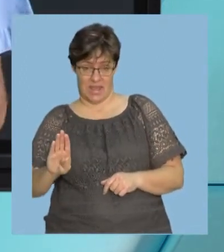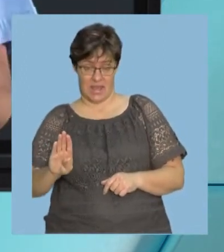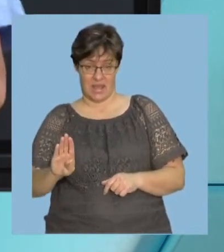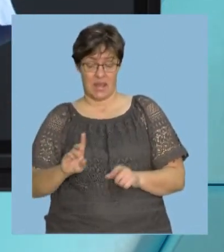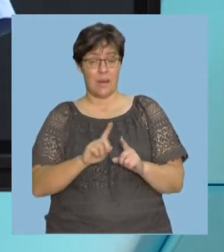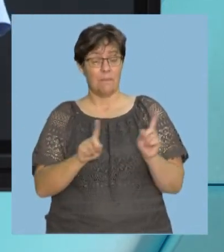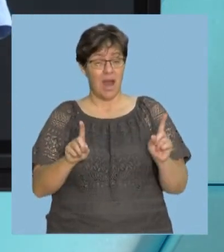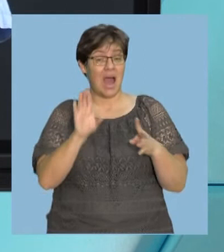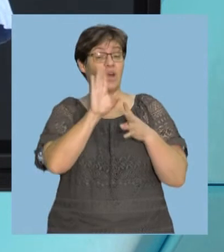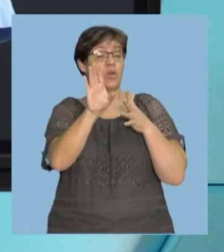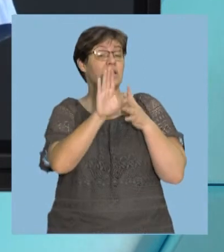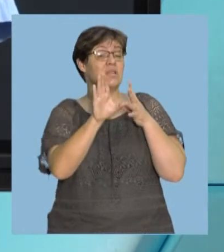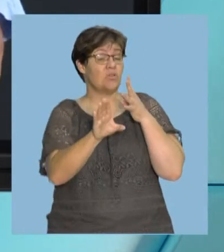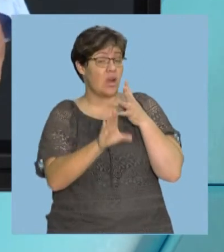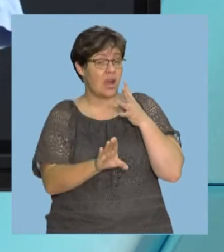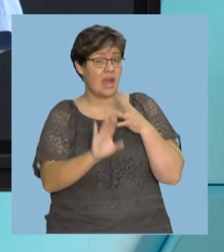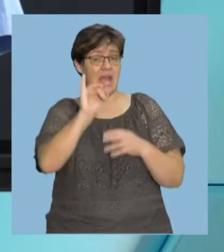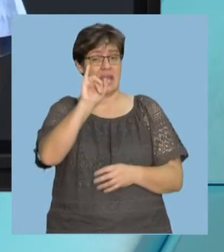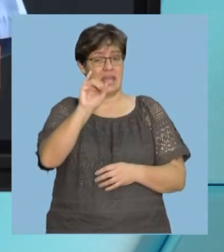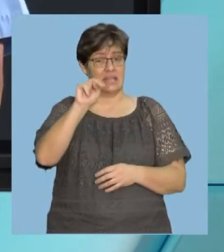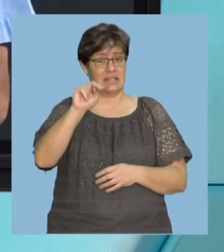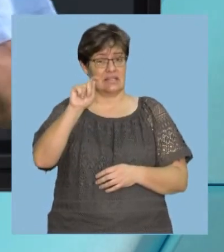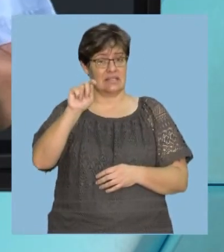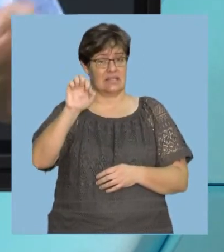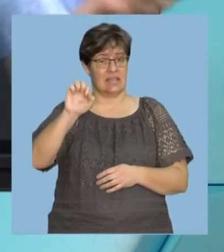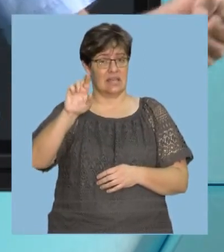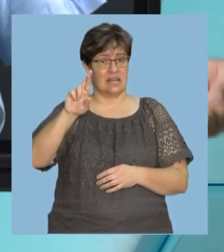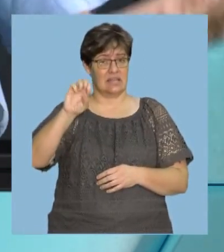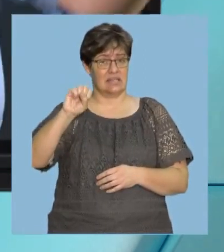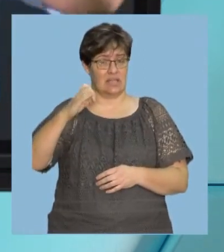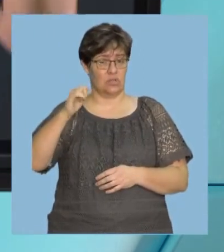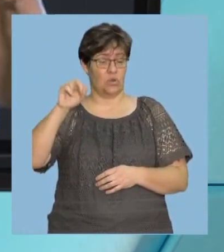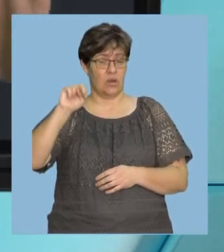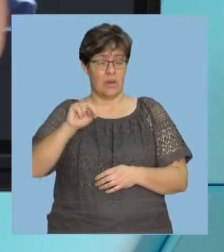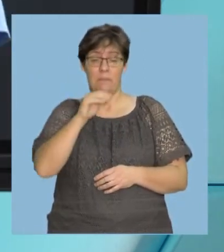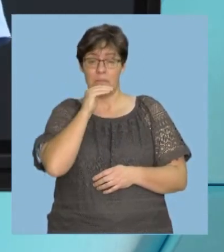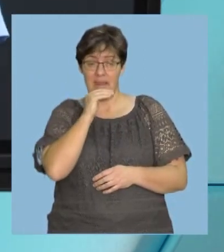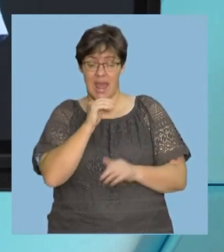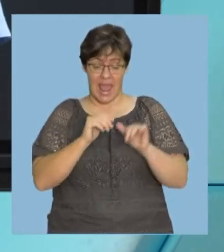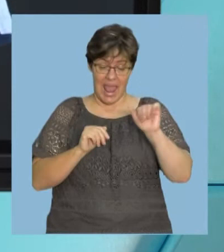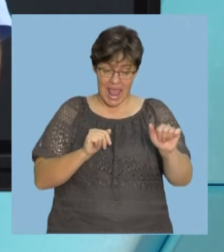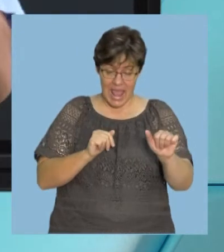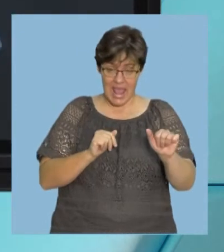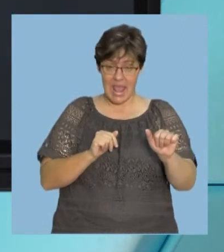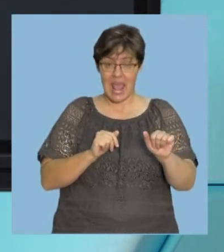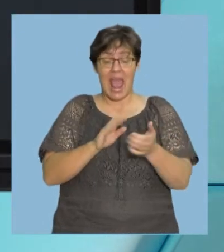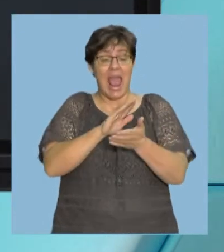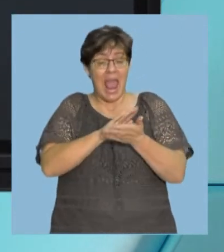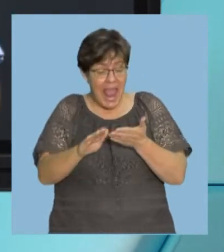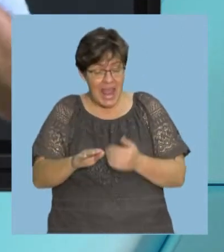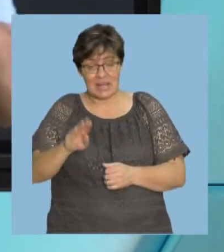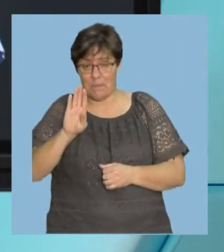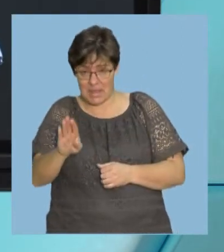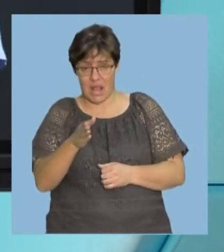where the criteria for intersection means it must be an A and B. So it's